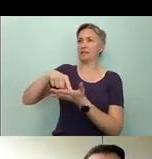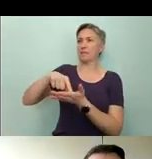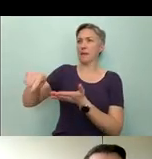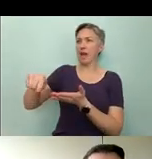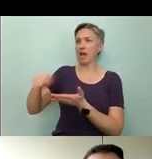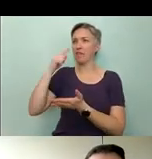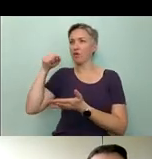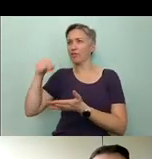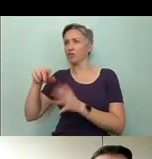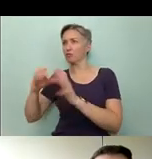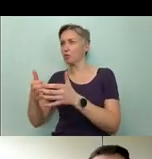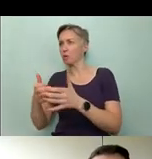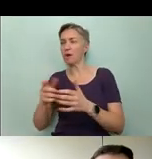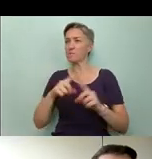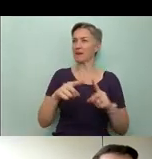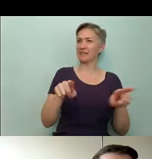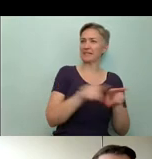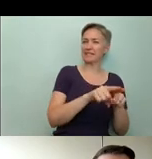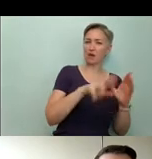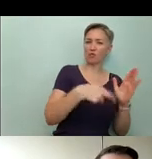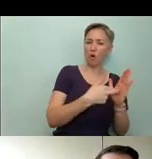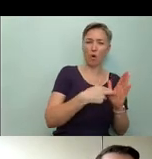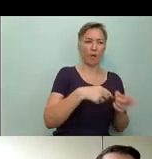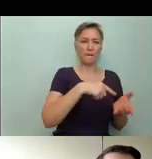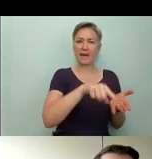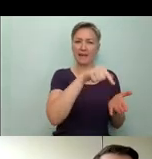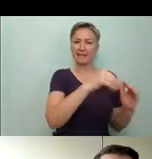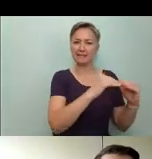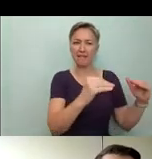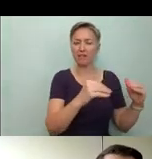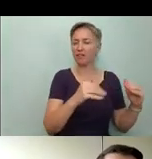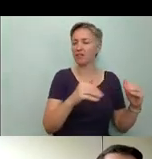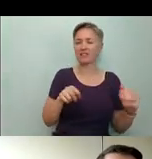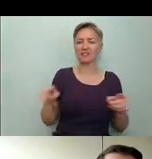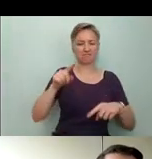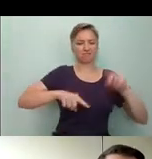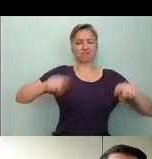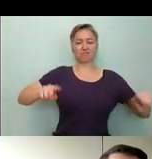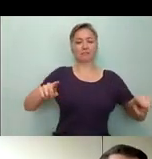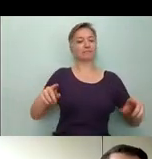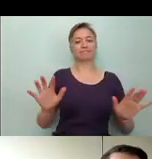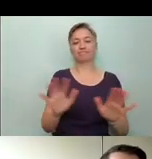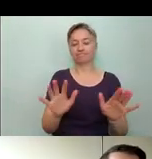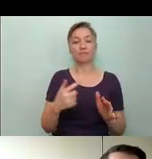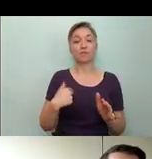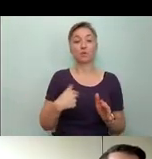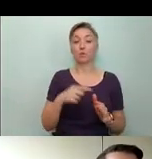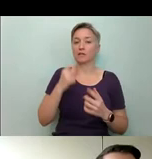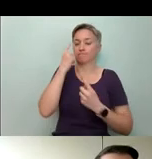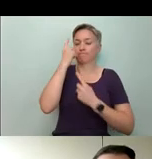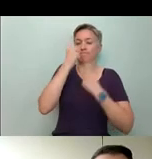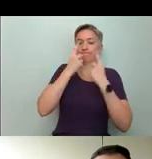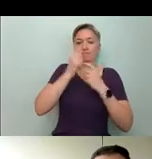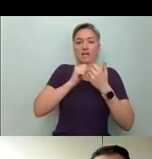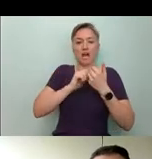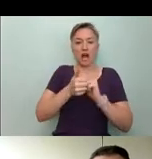on that side, or you know, it's this great in this department but a different one in another. We have to be very thoughtful in how we approach the